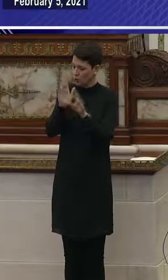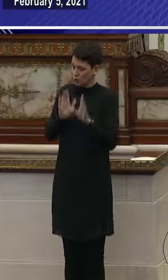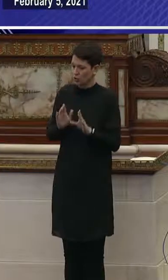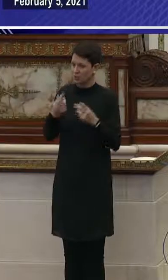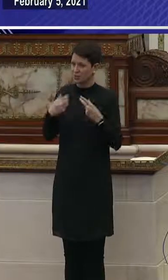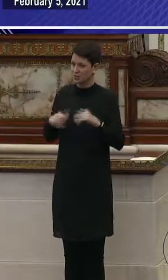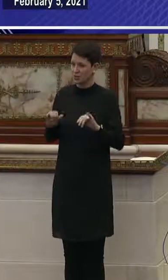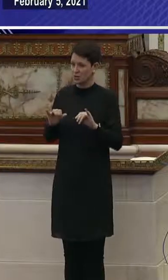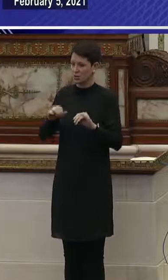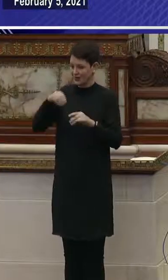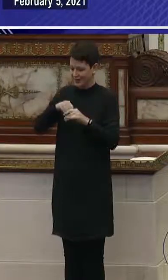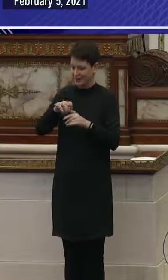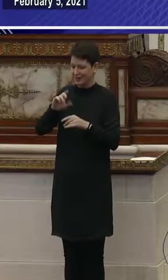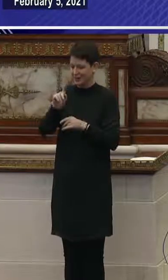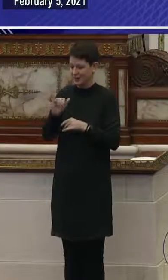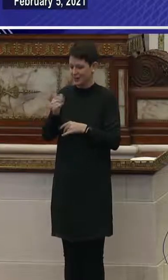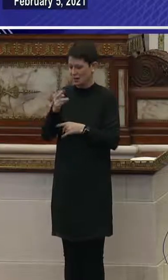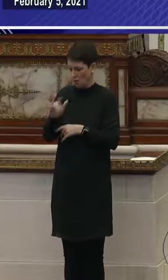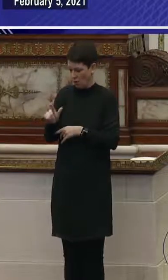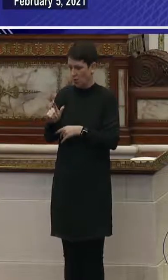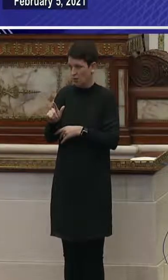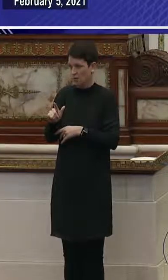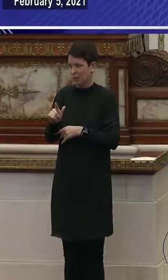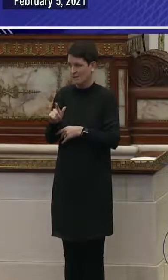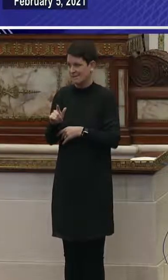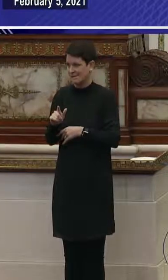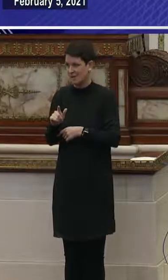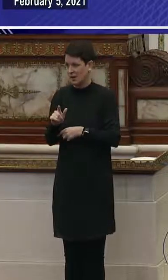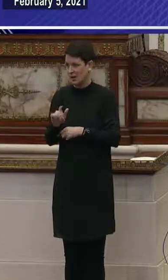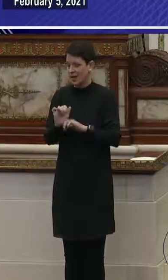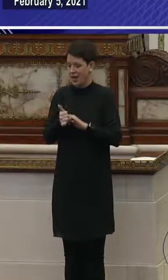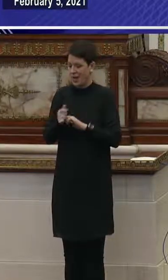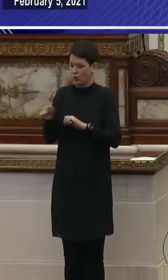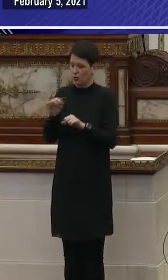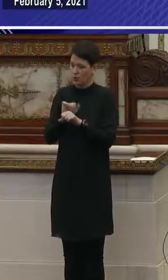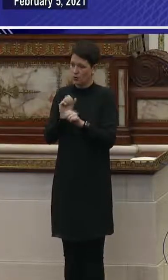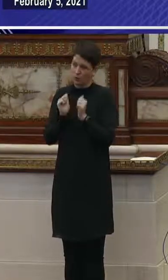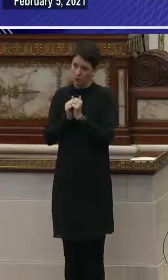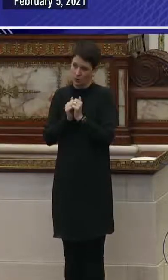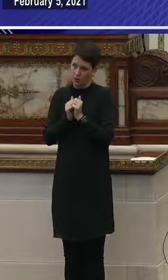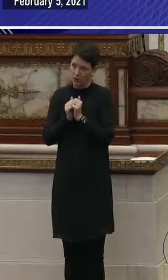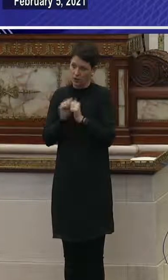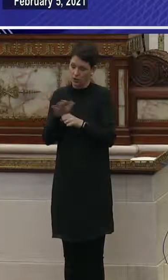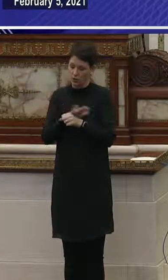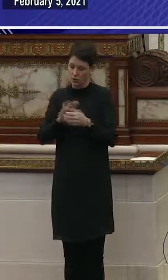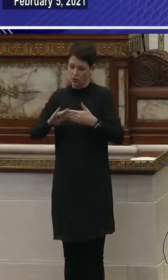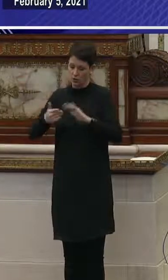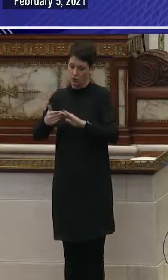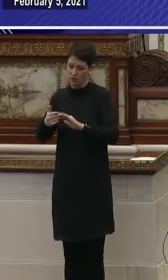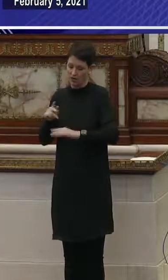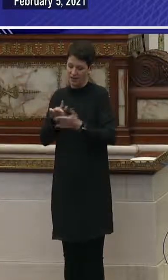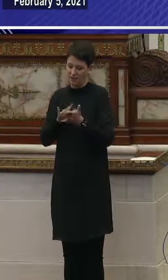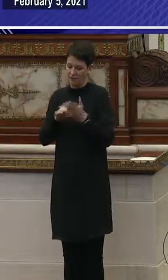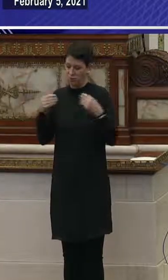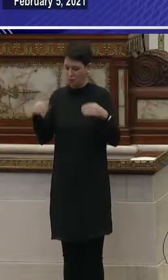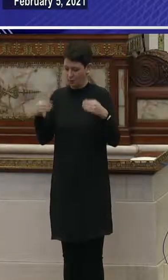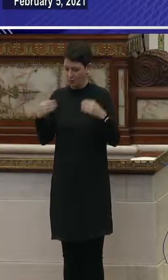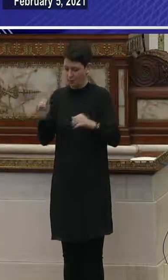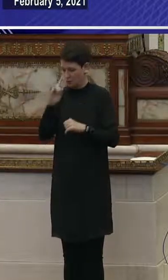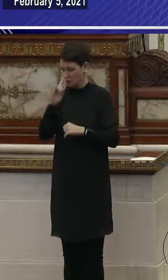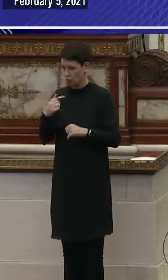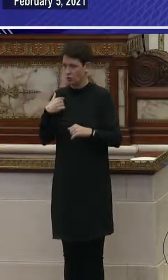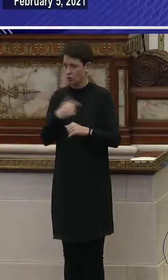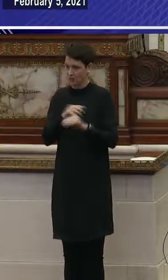still at City Hall, and also how you are working with the local community pharmacies to ensure that